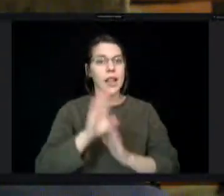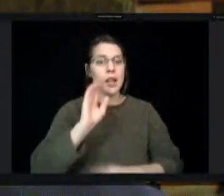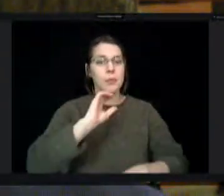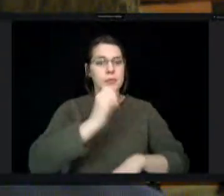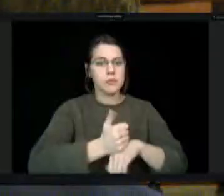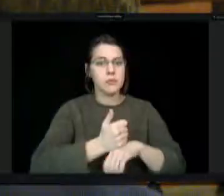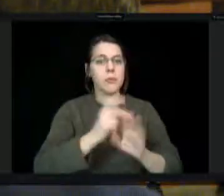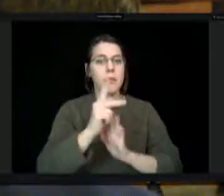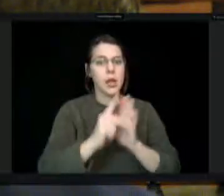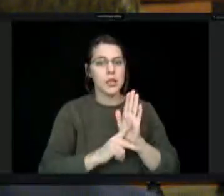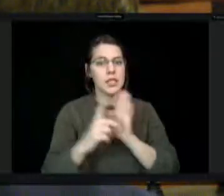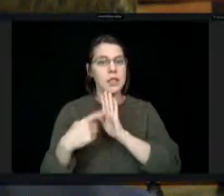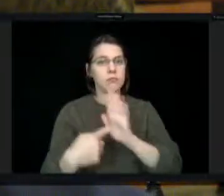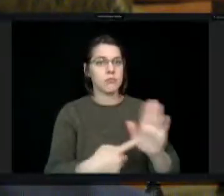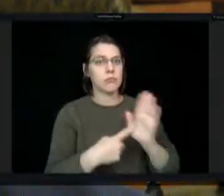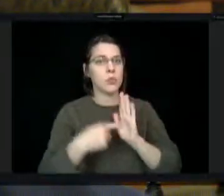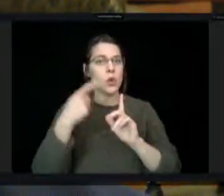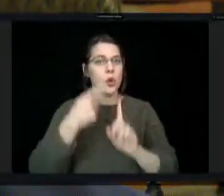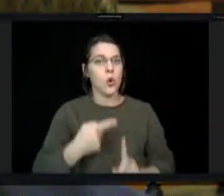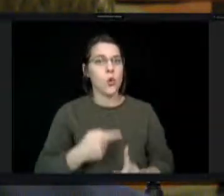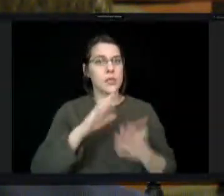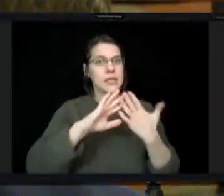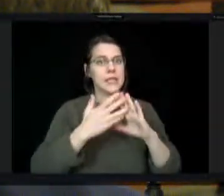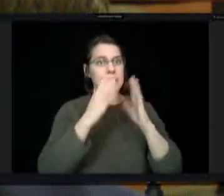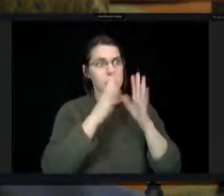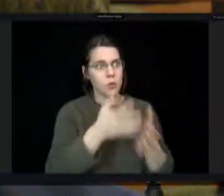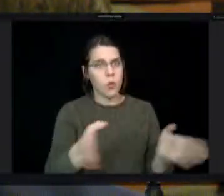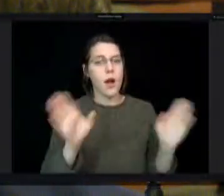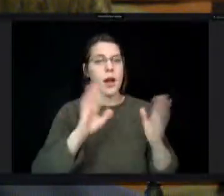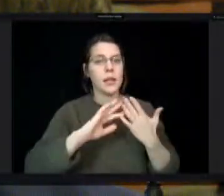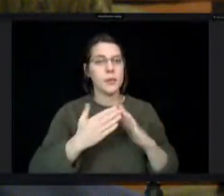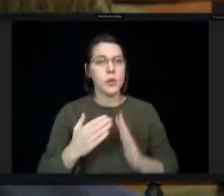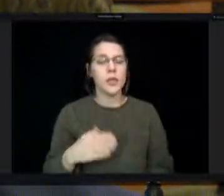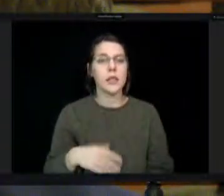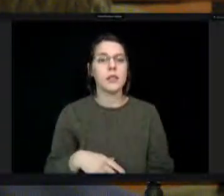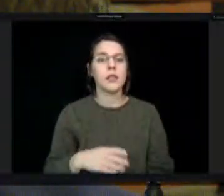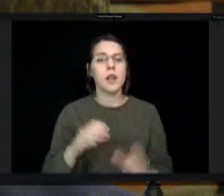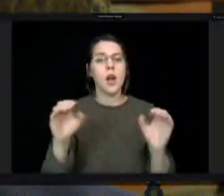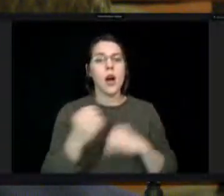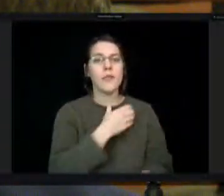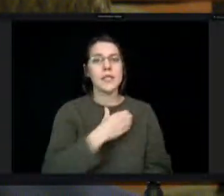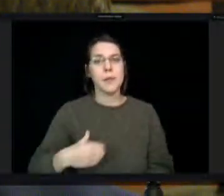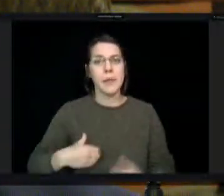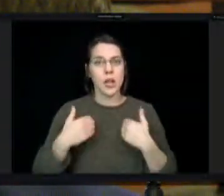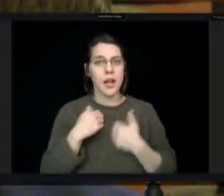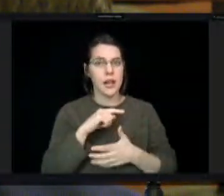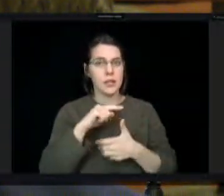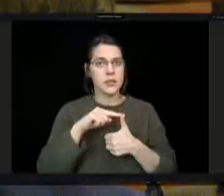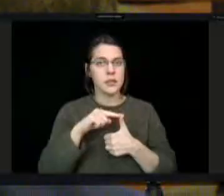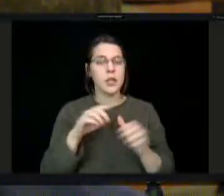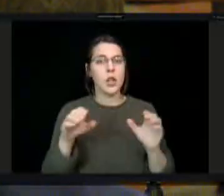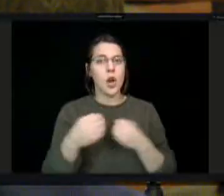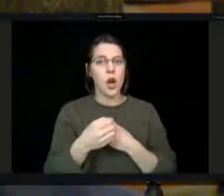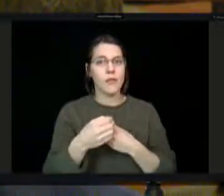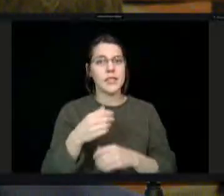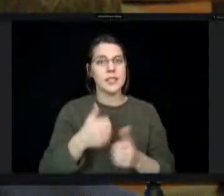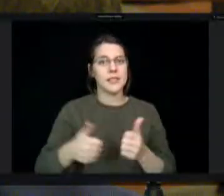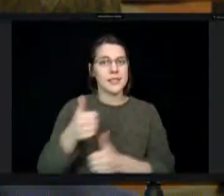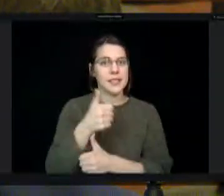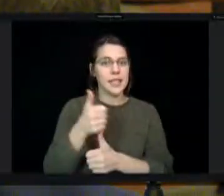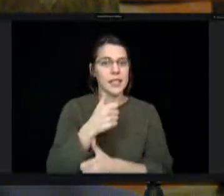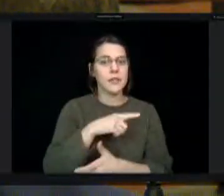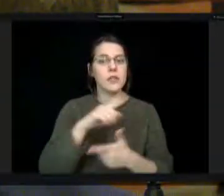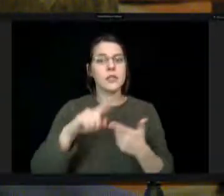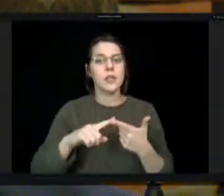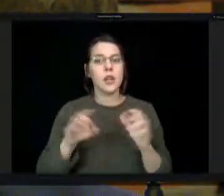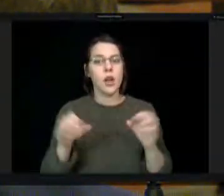priorities of the citywide community. The Office of Mayor contains the following offices: the Executive Office, the Office of